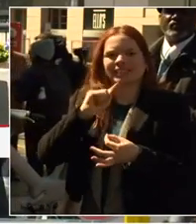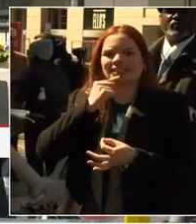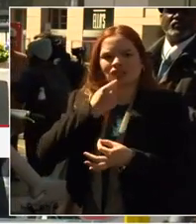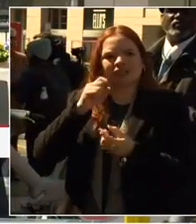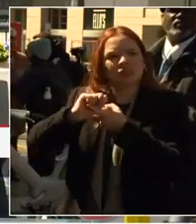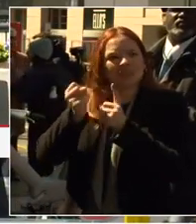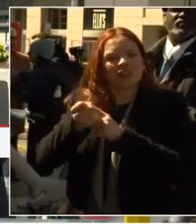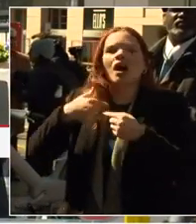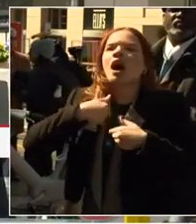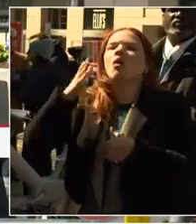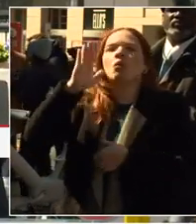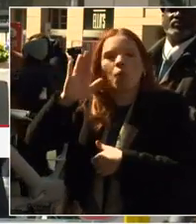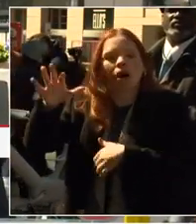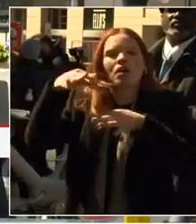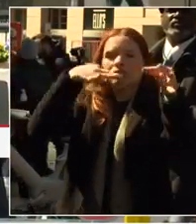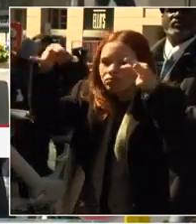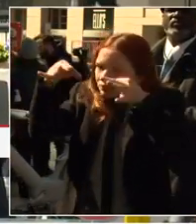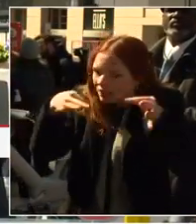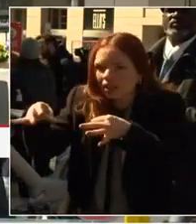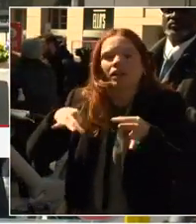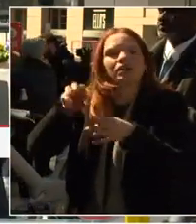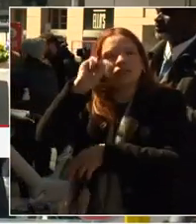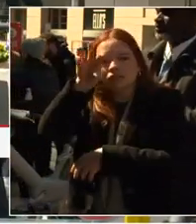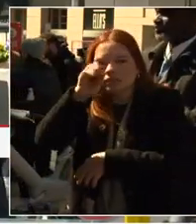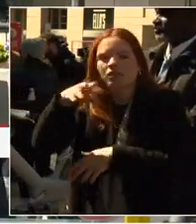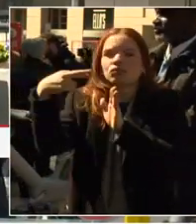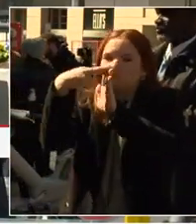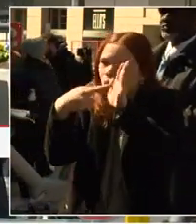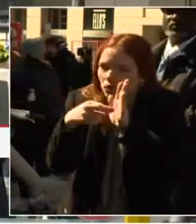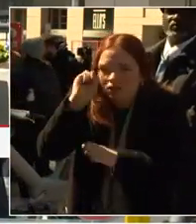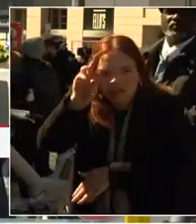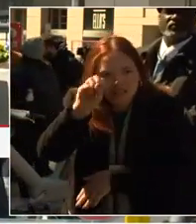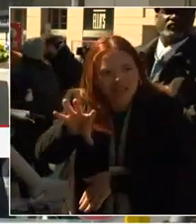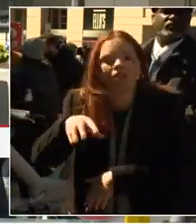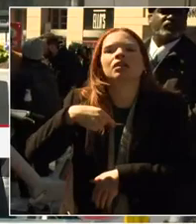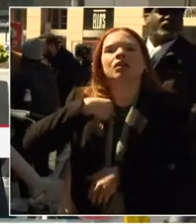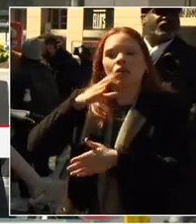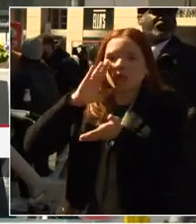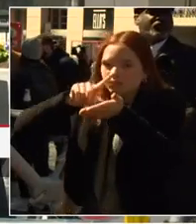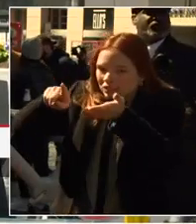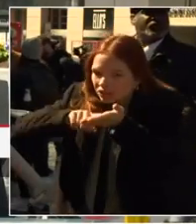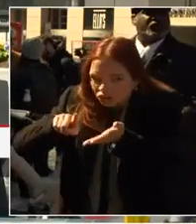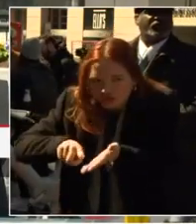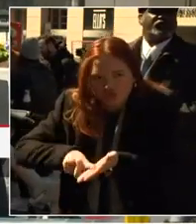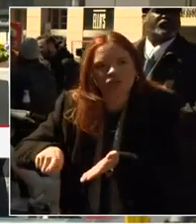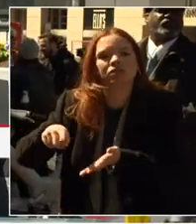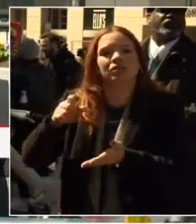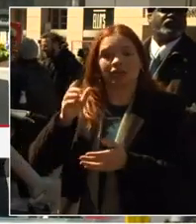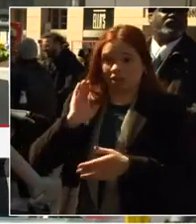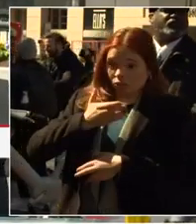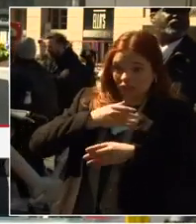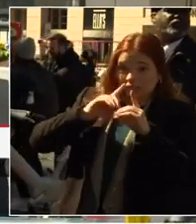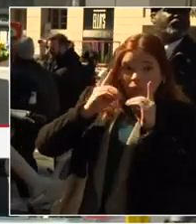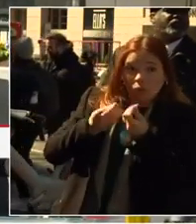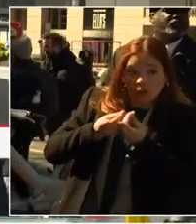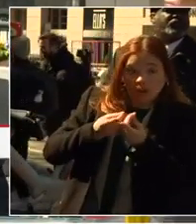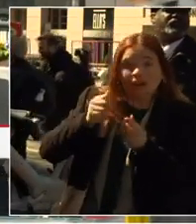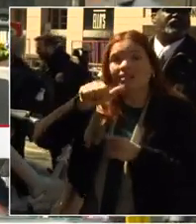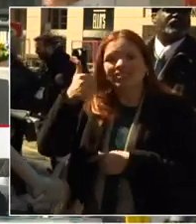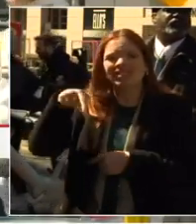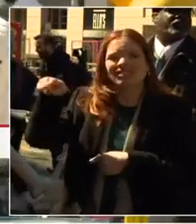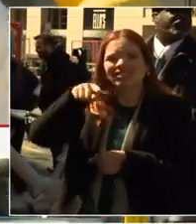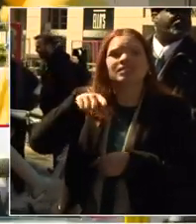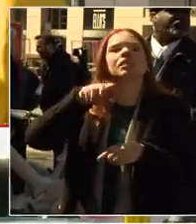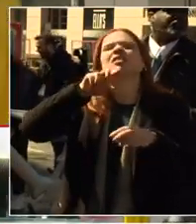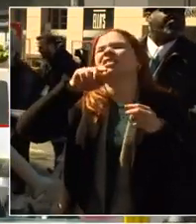will follow the rules, and we will get to the bottom of what happened, whether it's our department or another one.